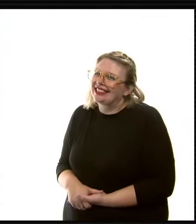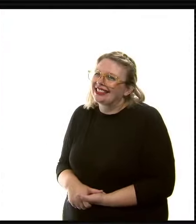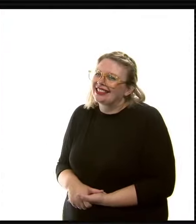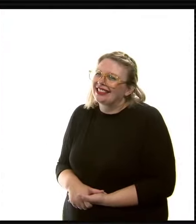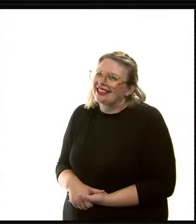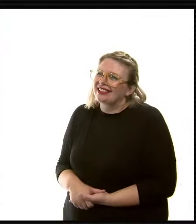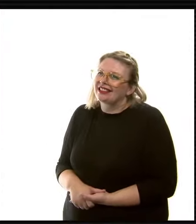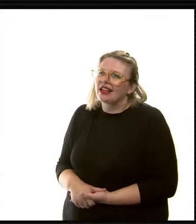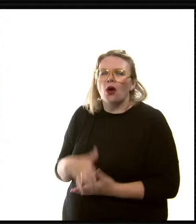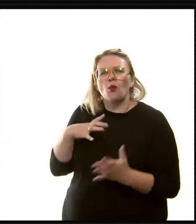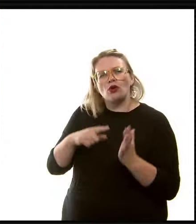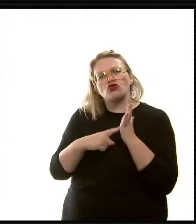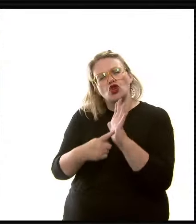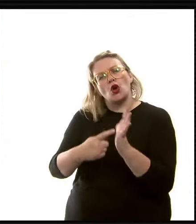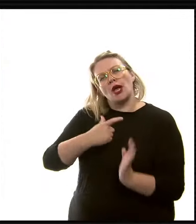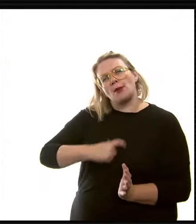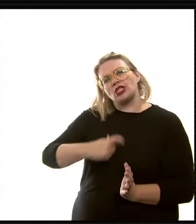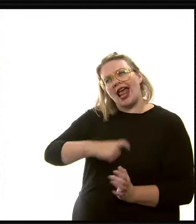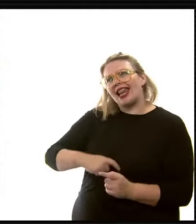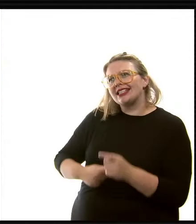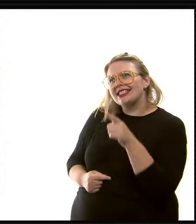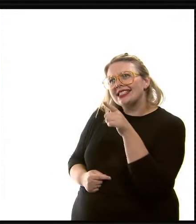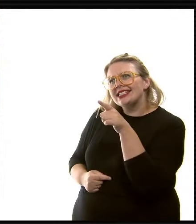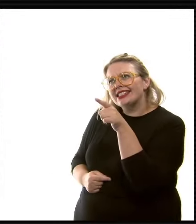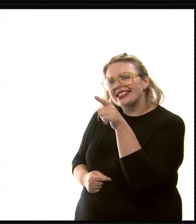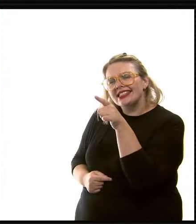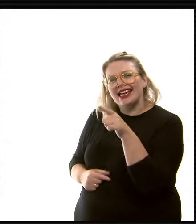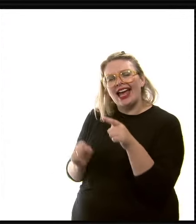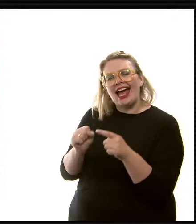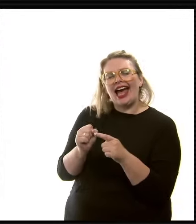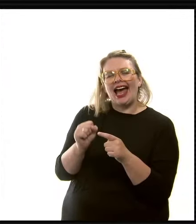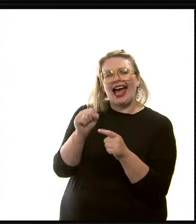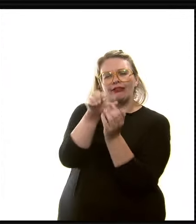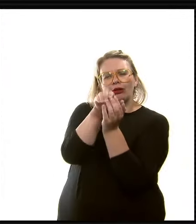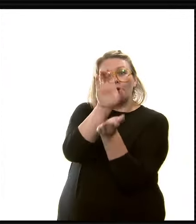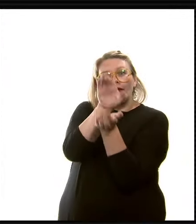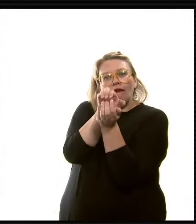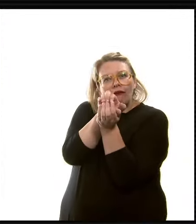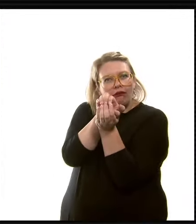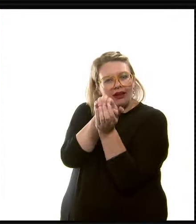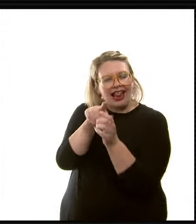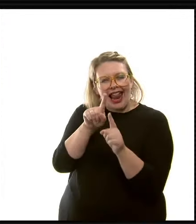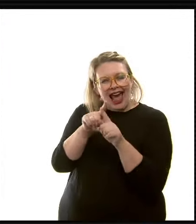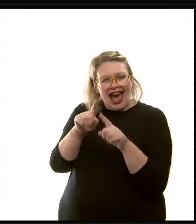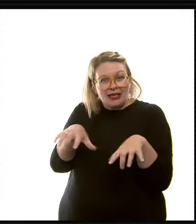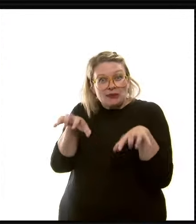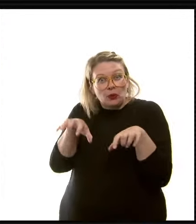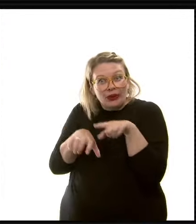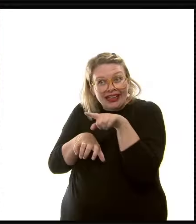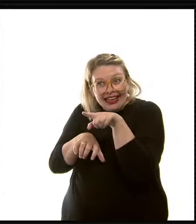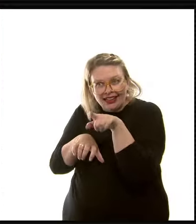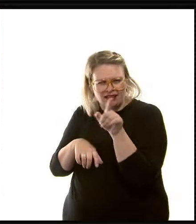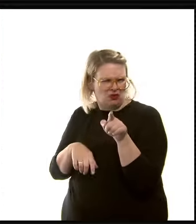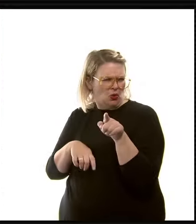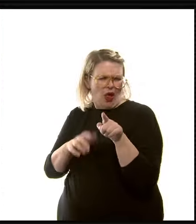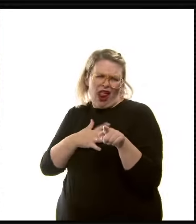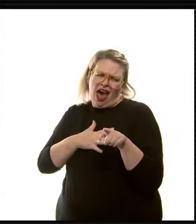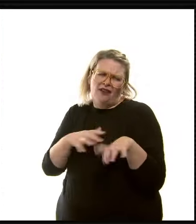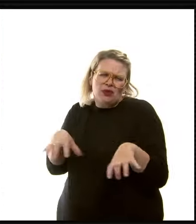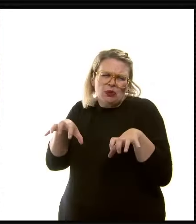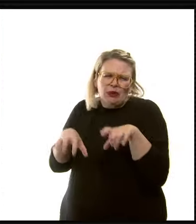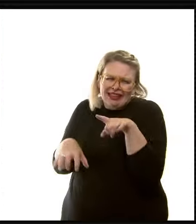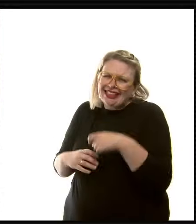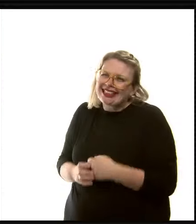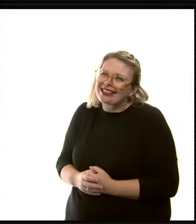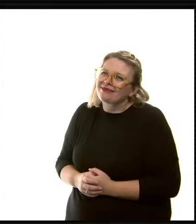our personalities. So we have the Venus flytrap, which is a little more spooky, like Hannah style. You love the spooky, don't you? Yeah. And